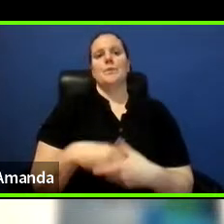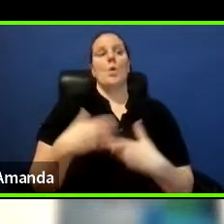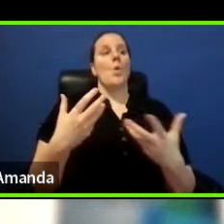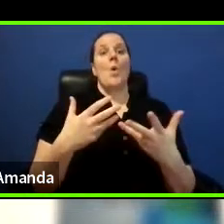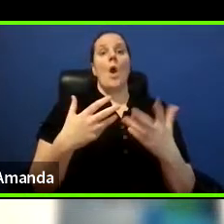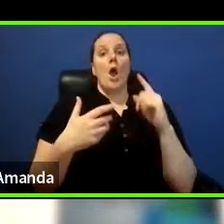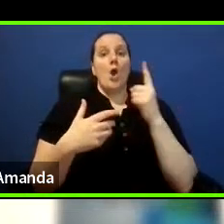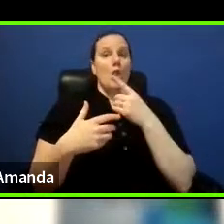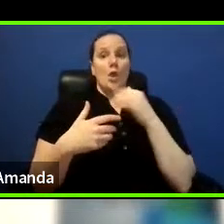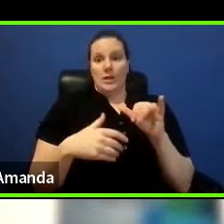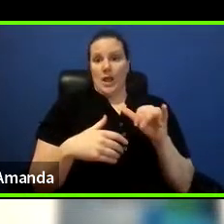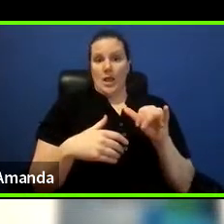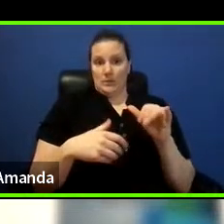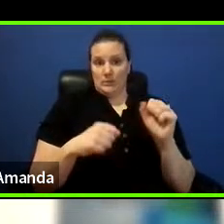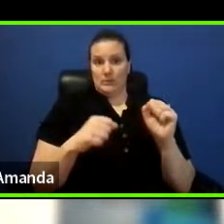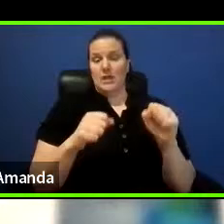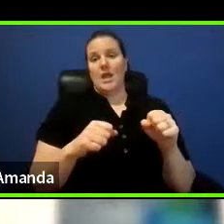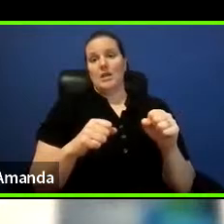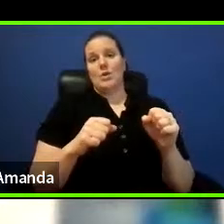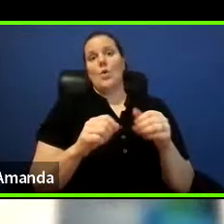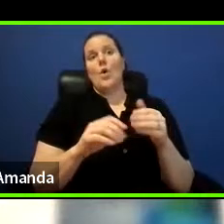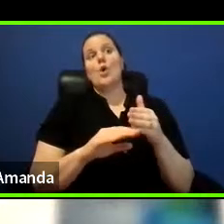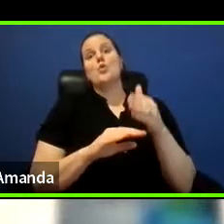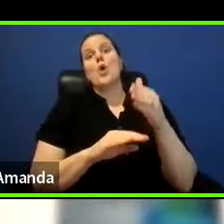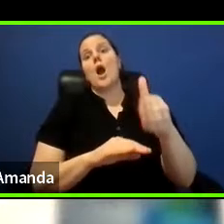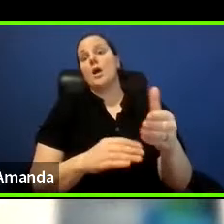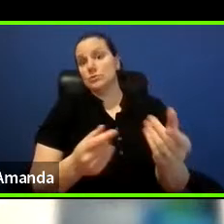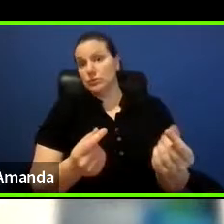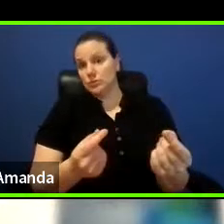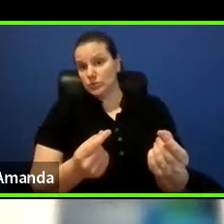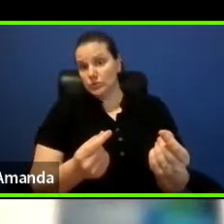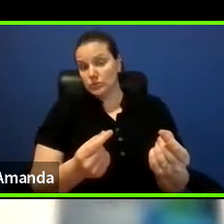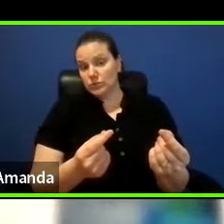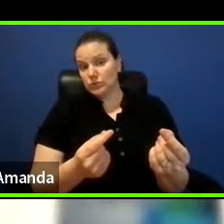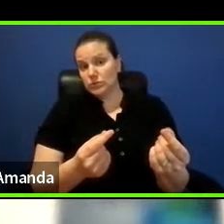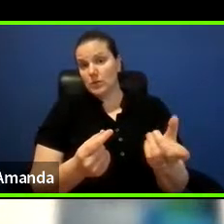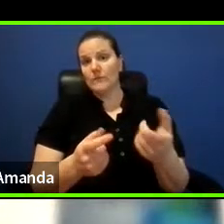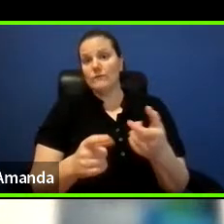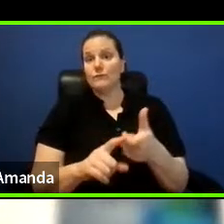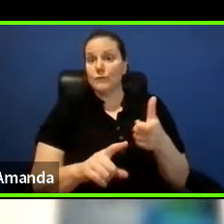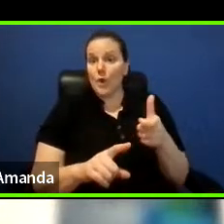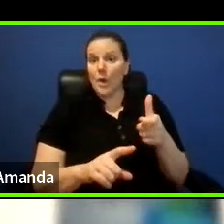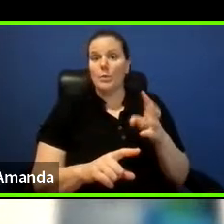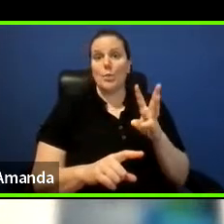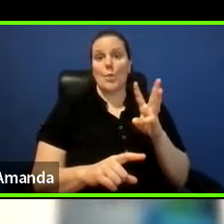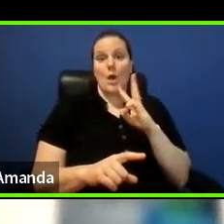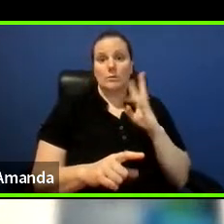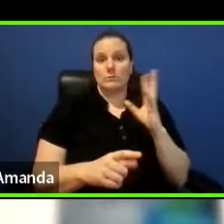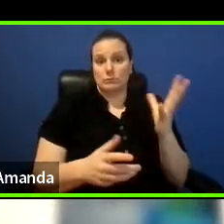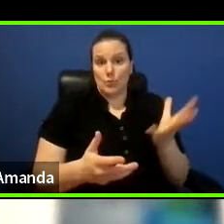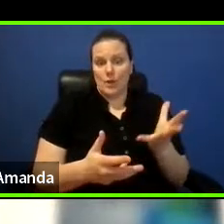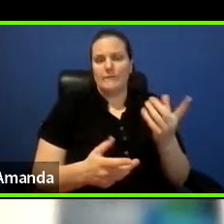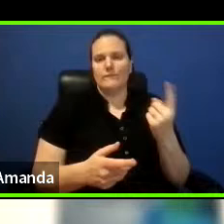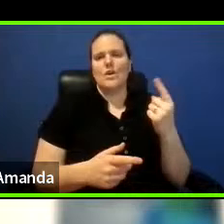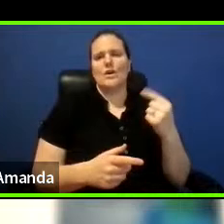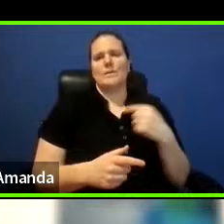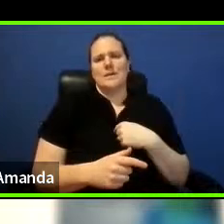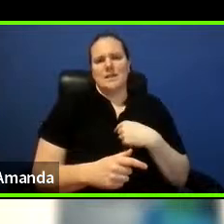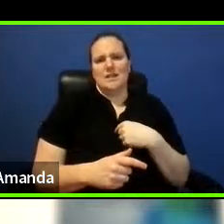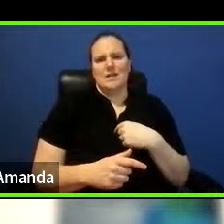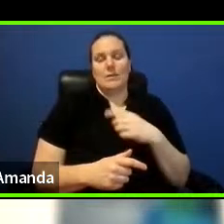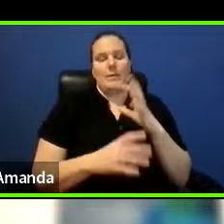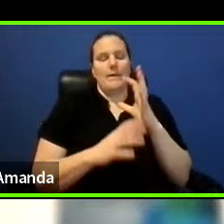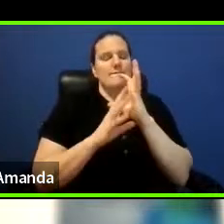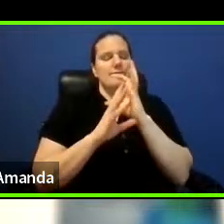look like to be able to go across, what it would look like, potentially from the water. For me, I think it would be